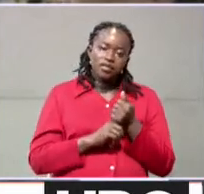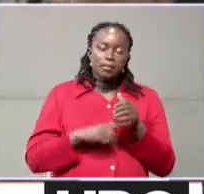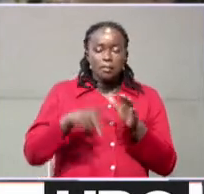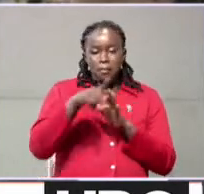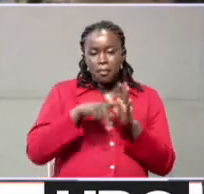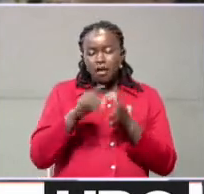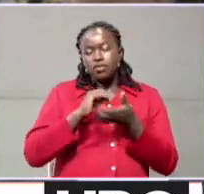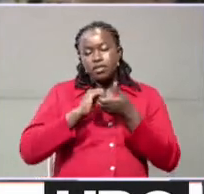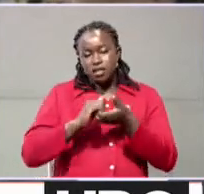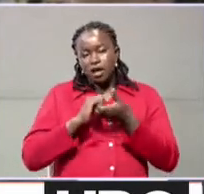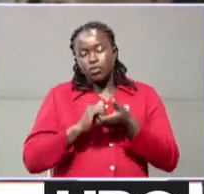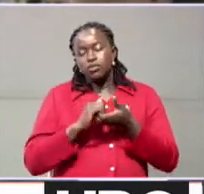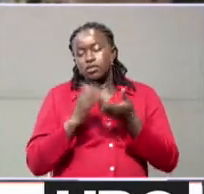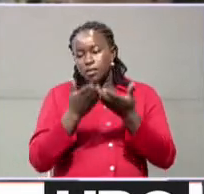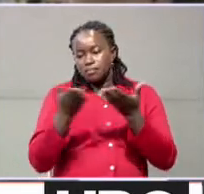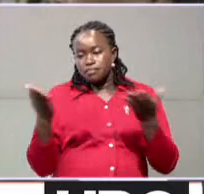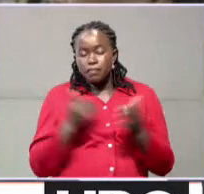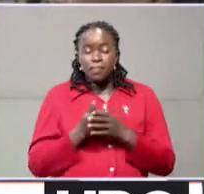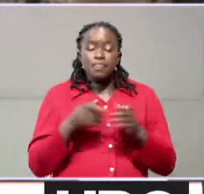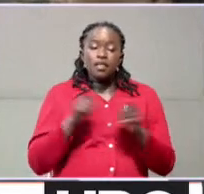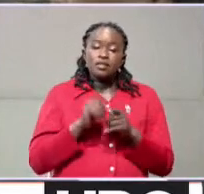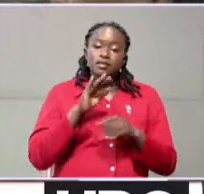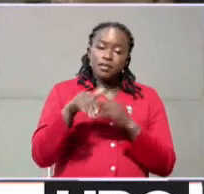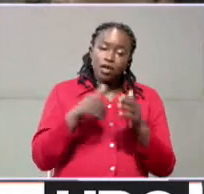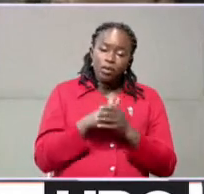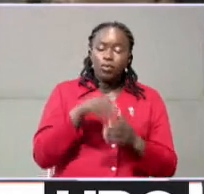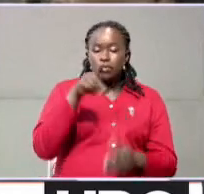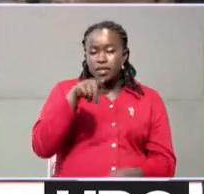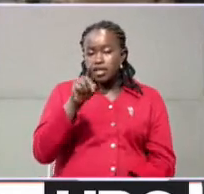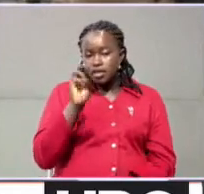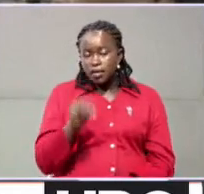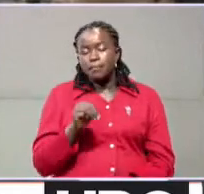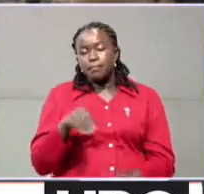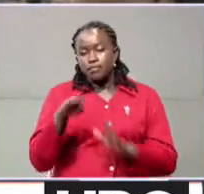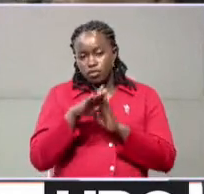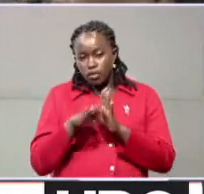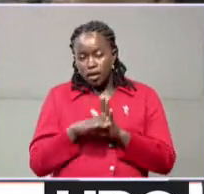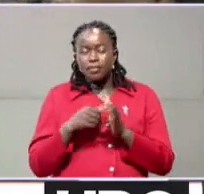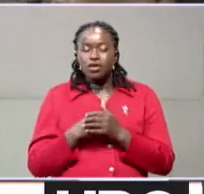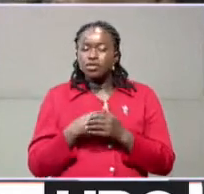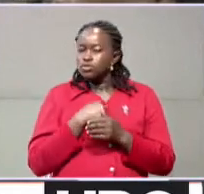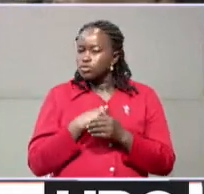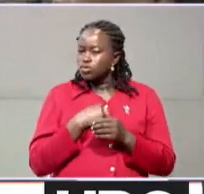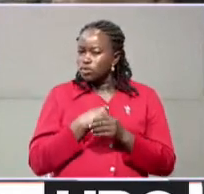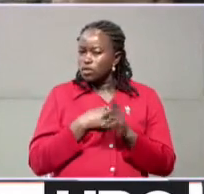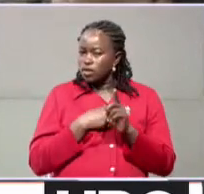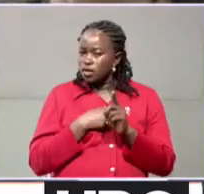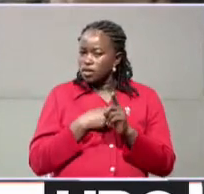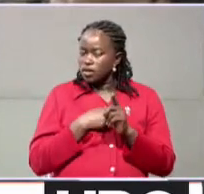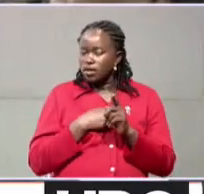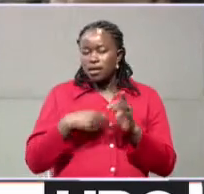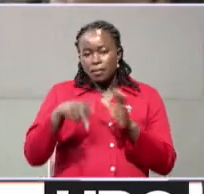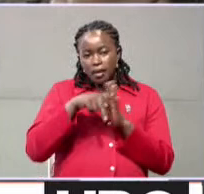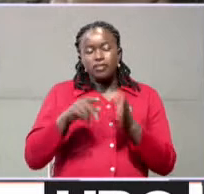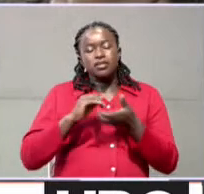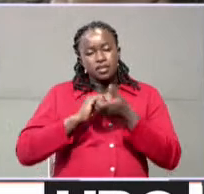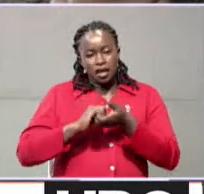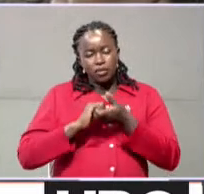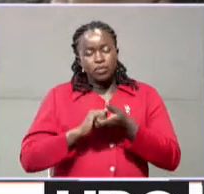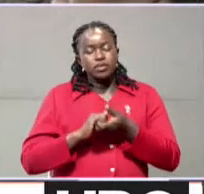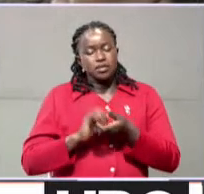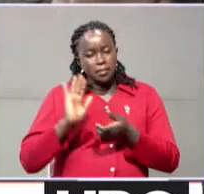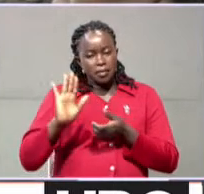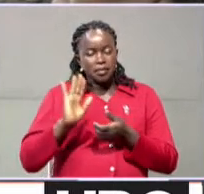parish circles and the entire pdm so sorry for the parish circles